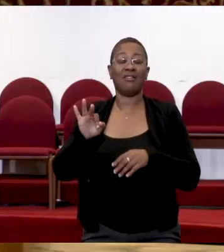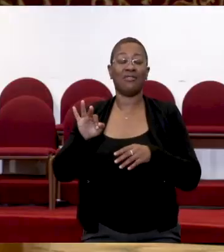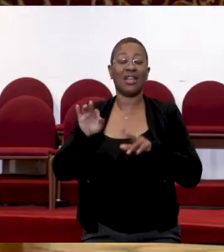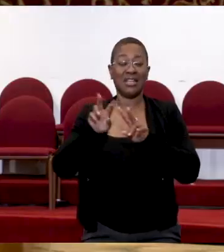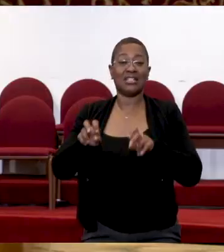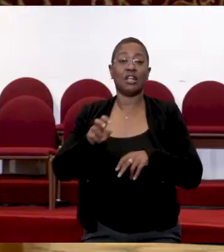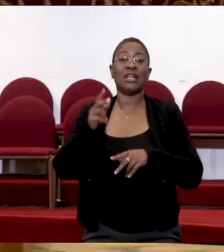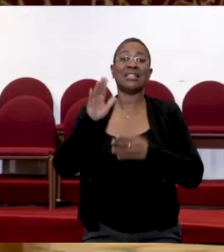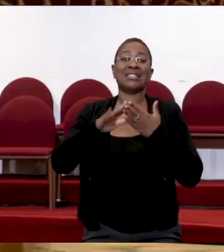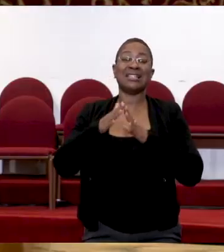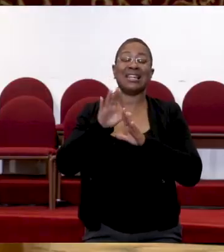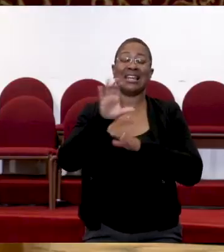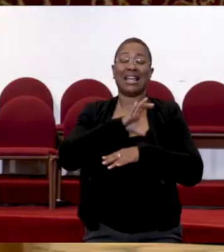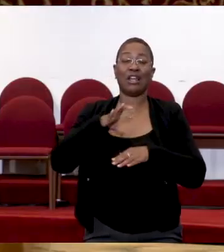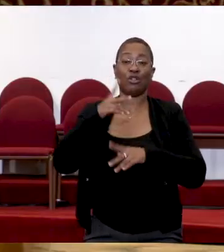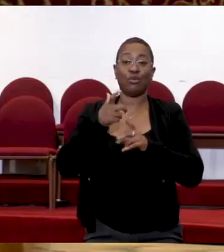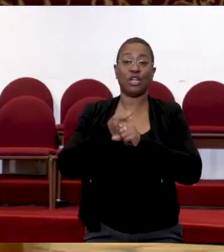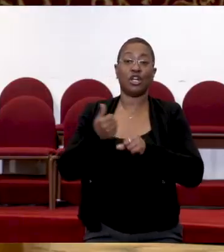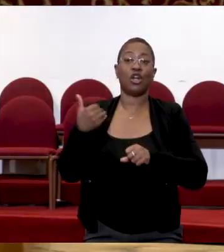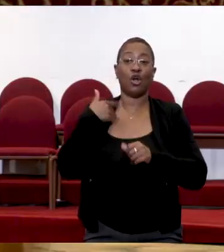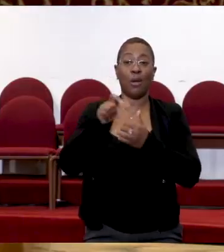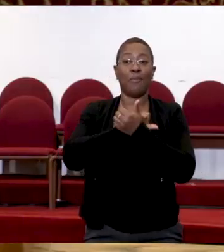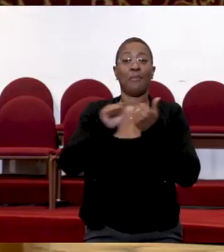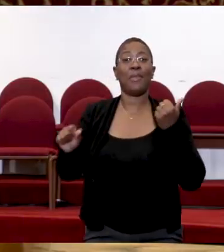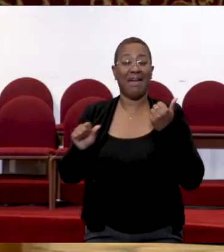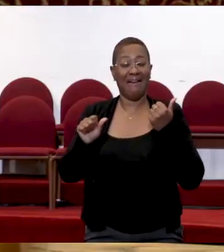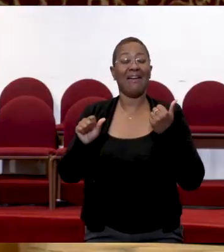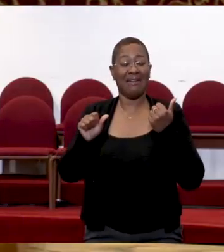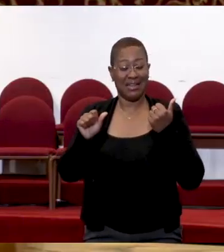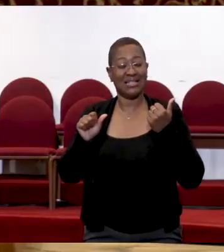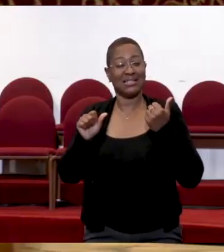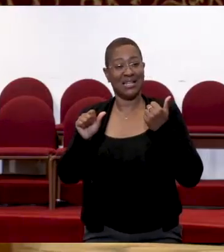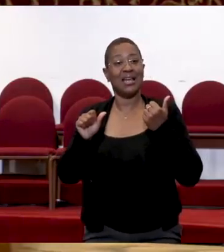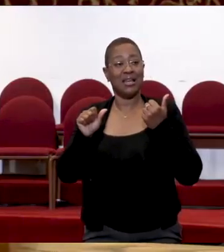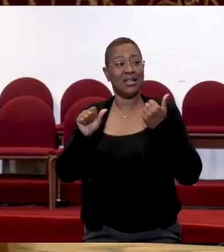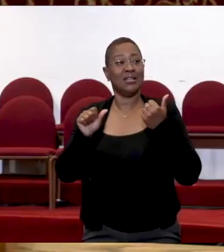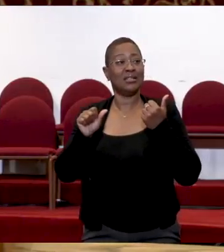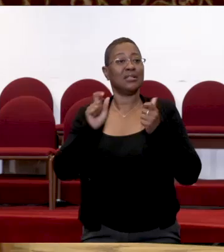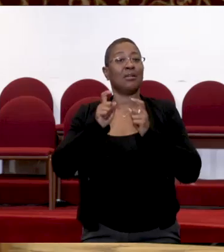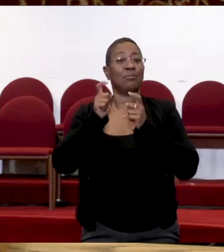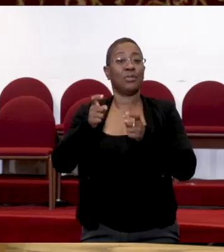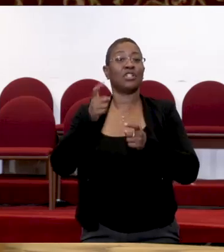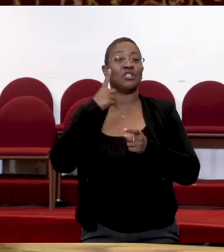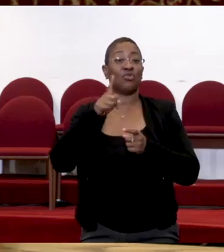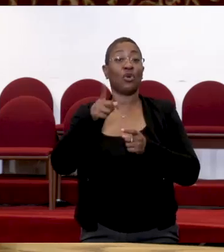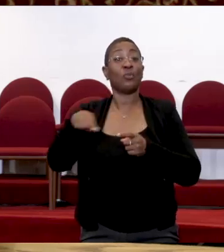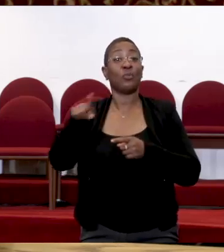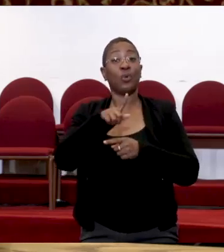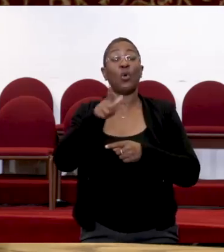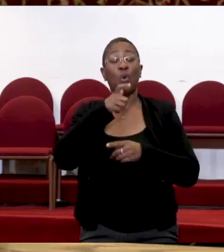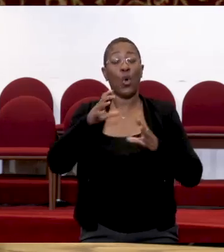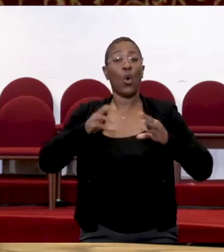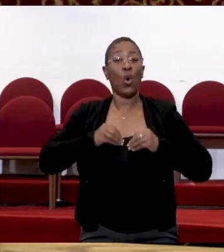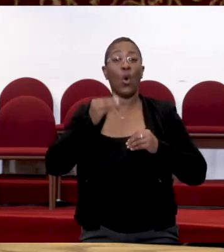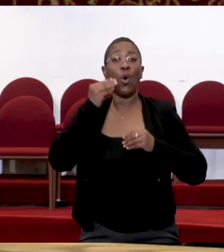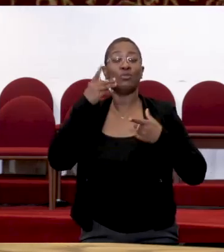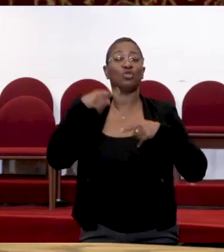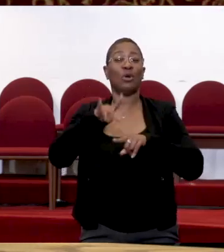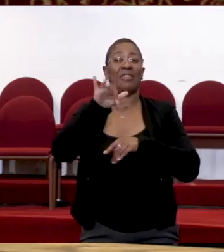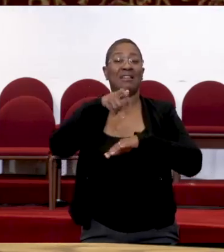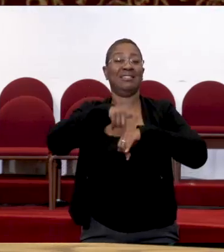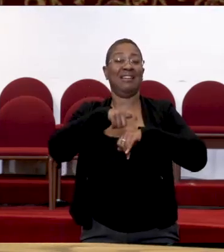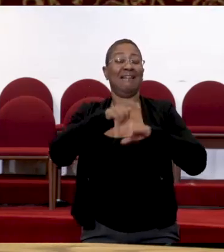years ago passed a package of incentives for people who owned houses during this